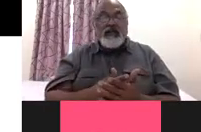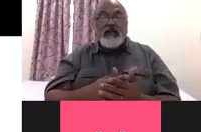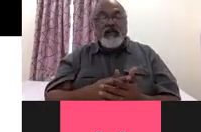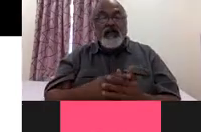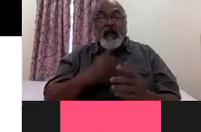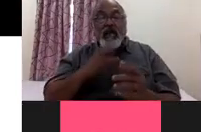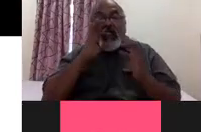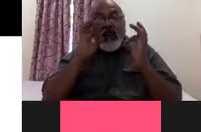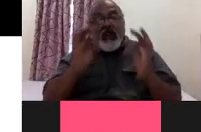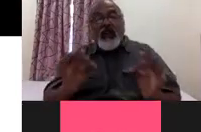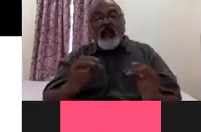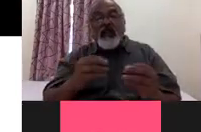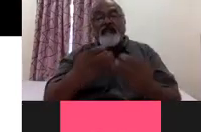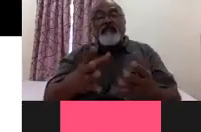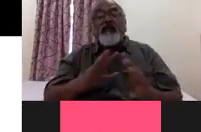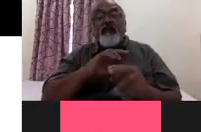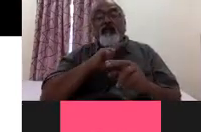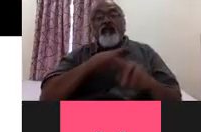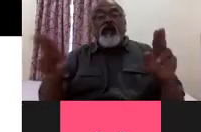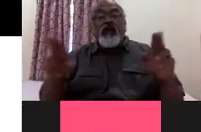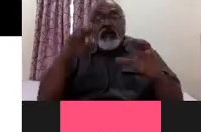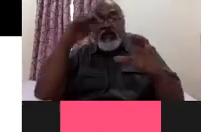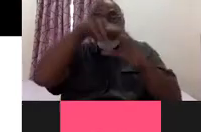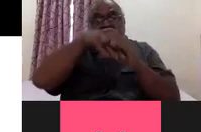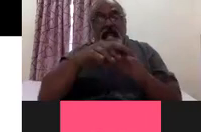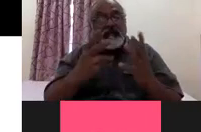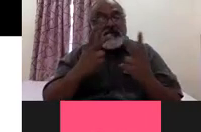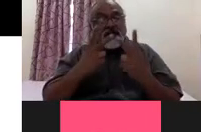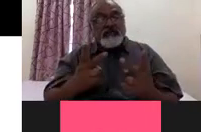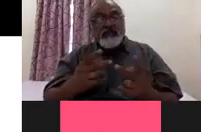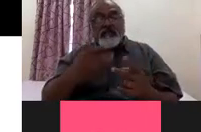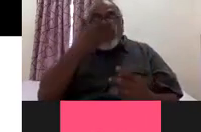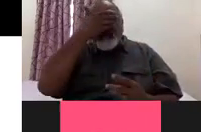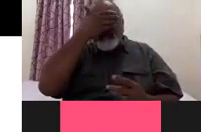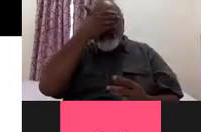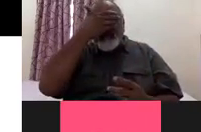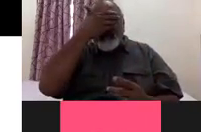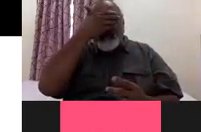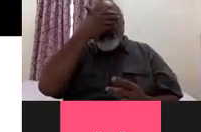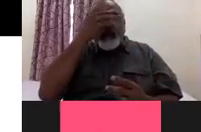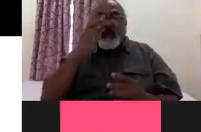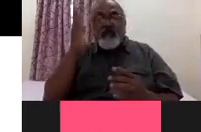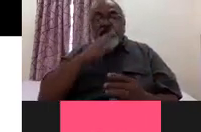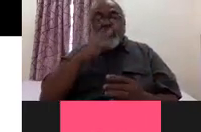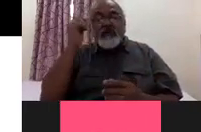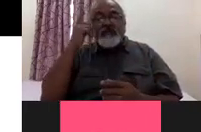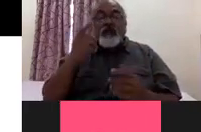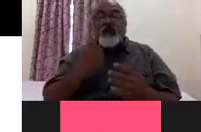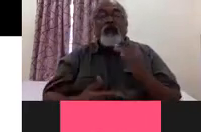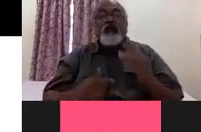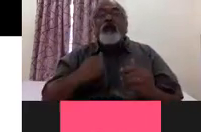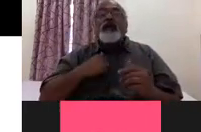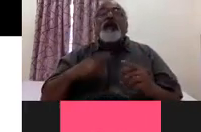really give us a complete insight. You know, for example, just by blindfolding, you never come to know what is their life. It is only